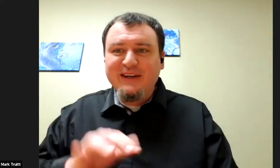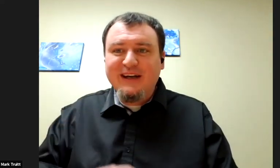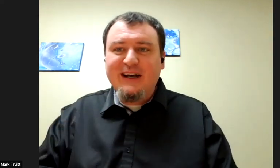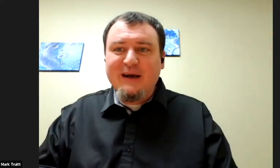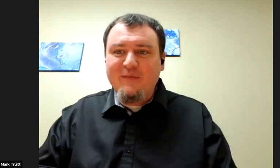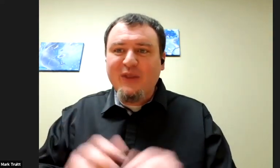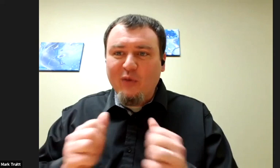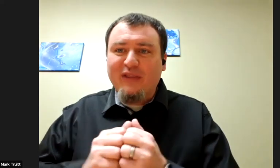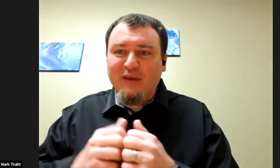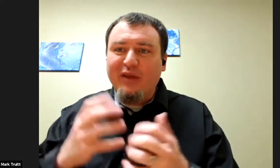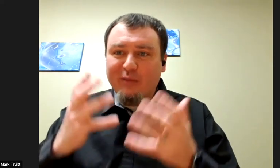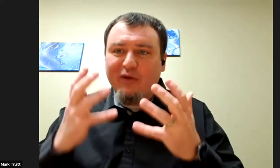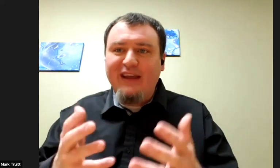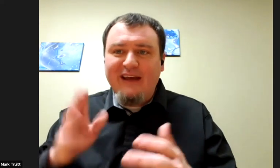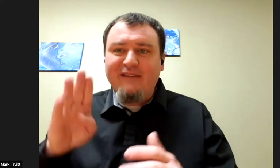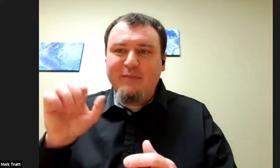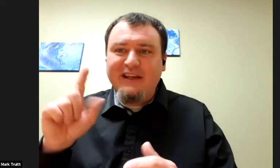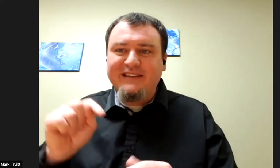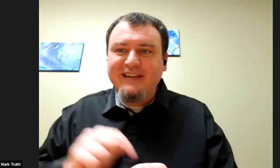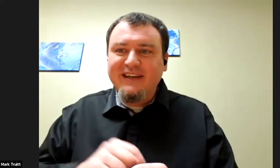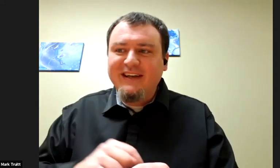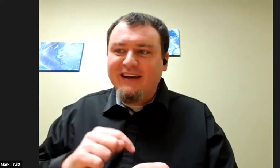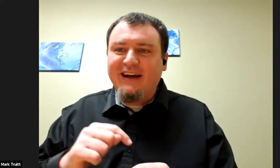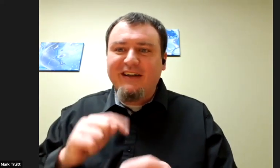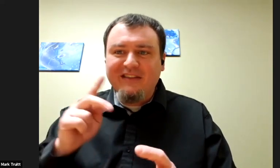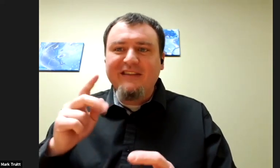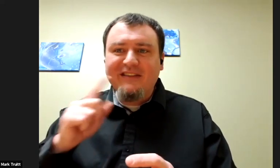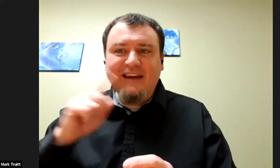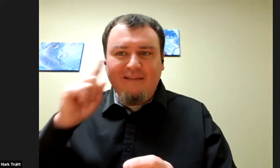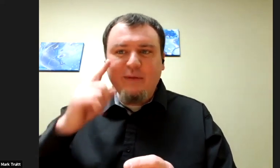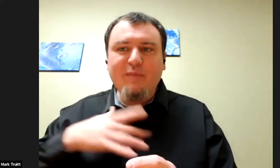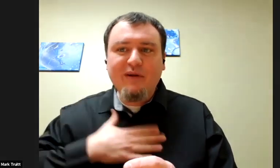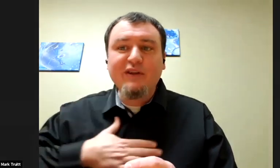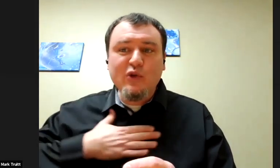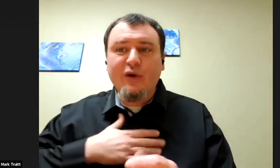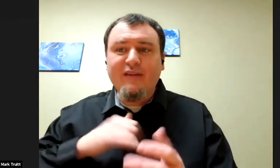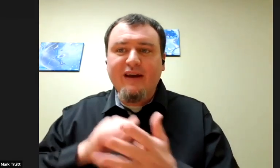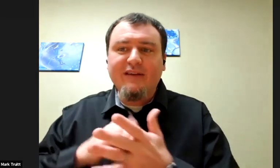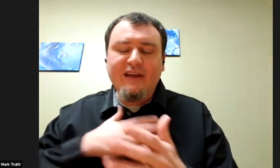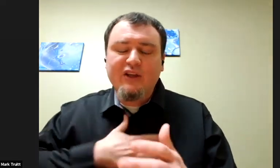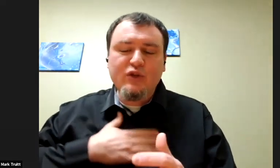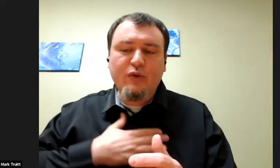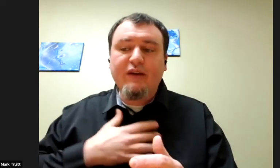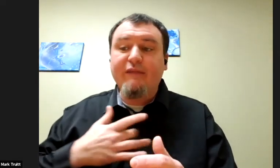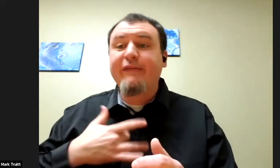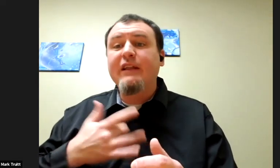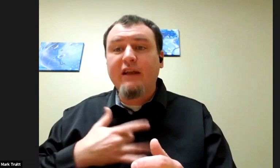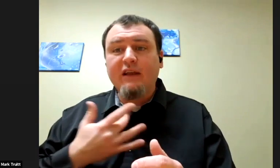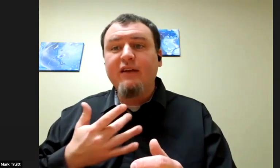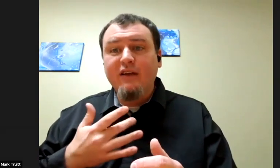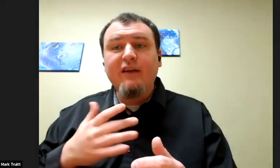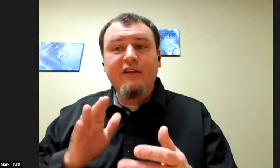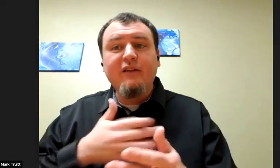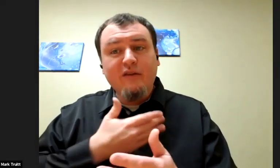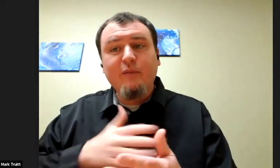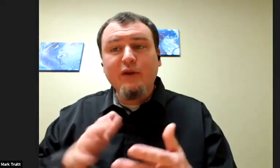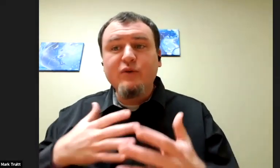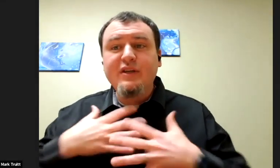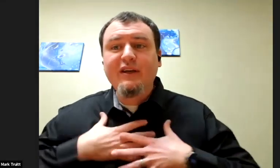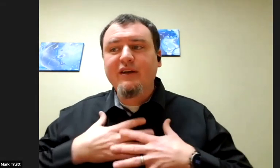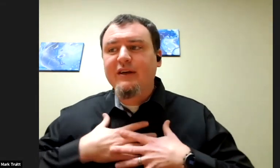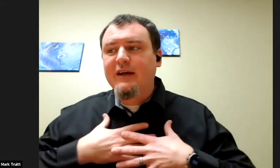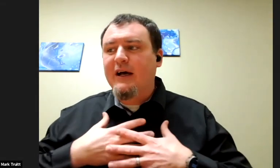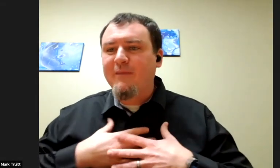too, with a pretty heavy beat. The deaf people enjoy that. They enjoy feeling